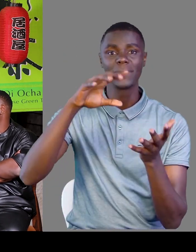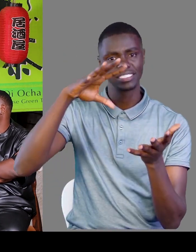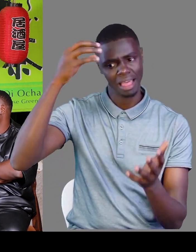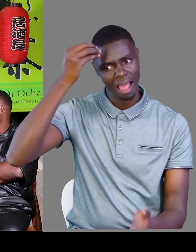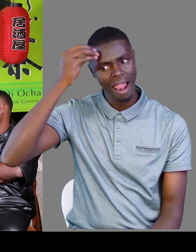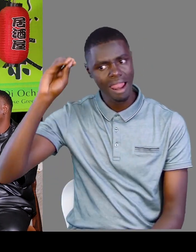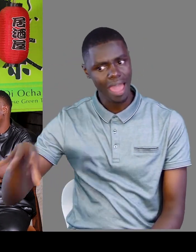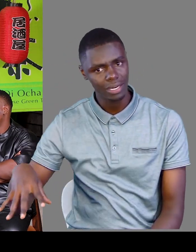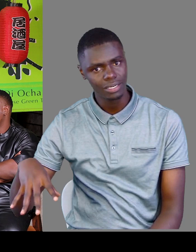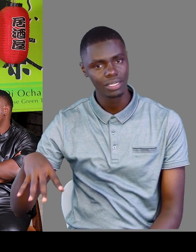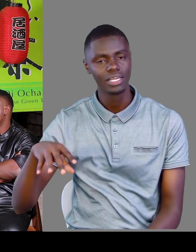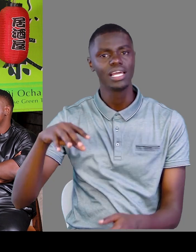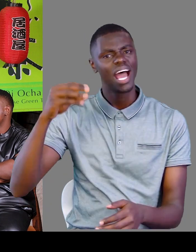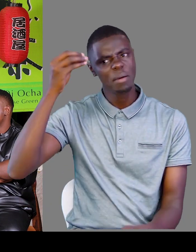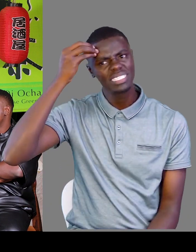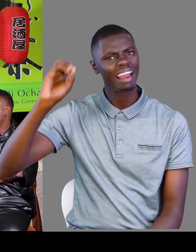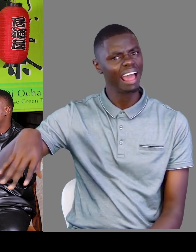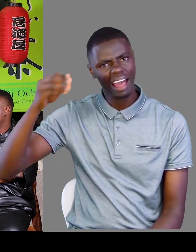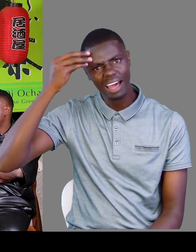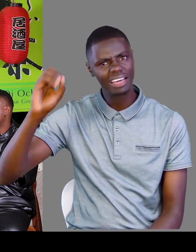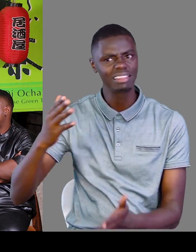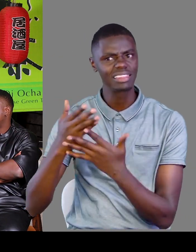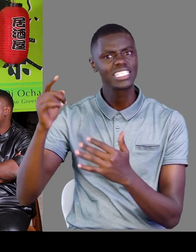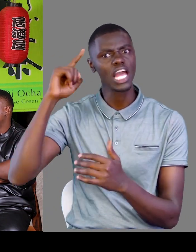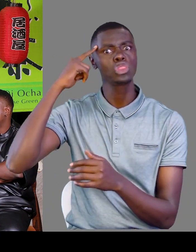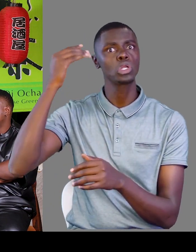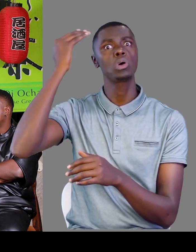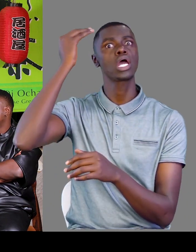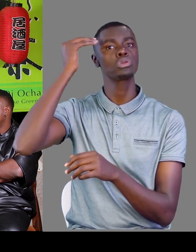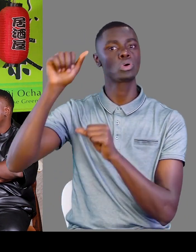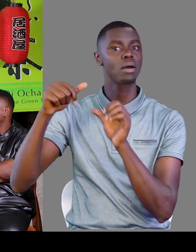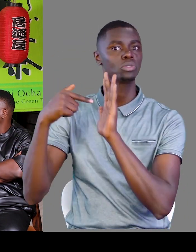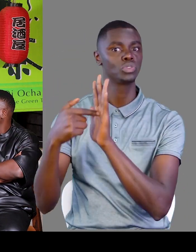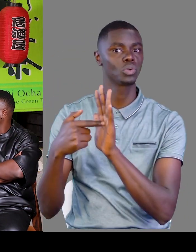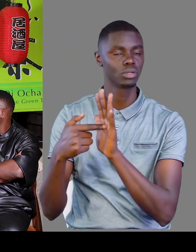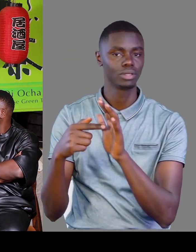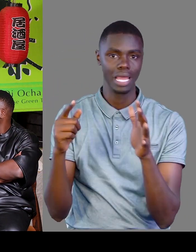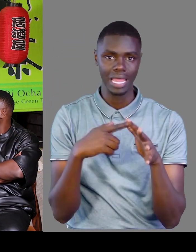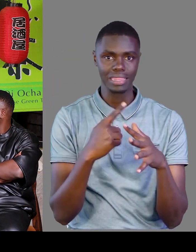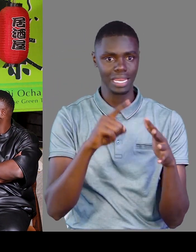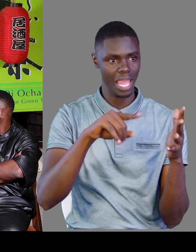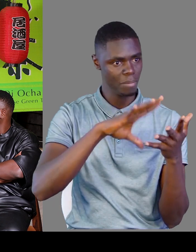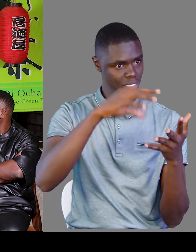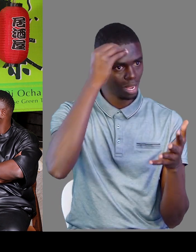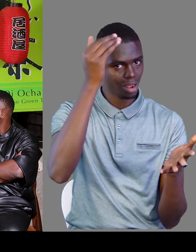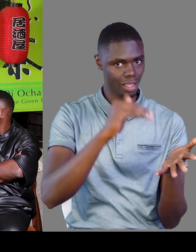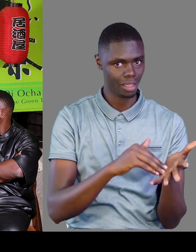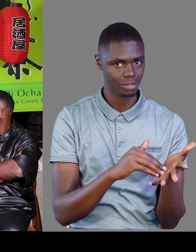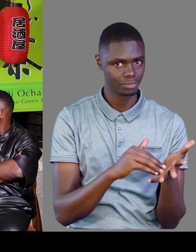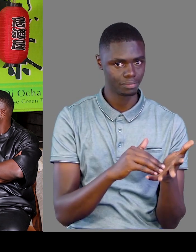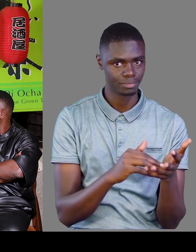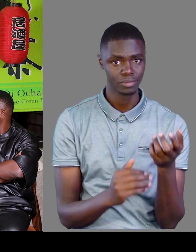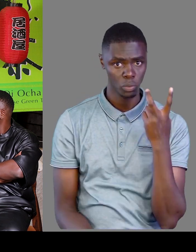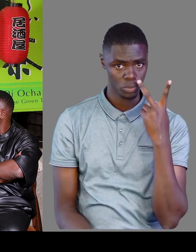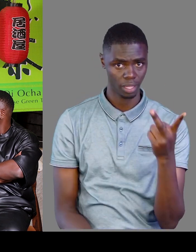you must unlearn. I must unlearn all these things I thought I knew about shows and everything. And then I must learn